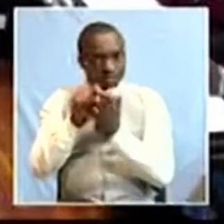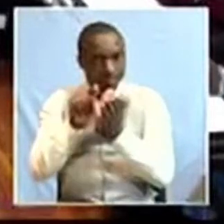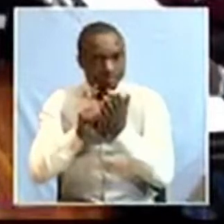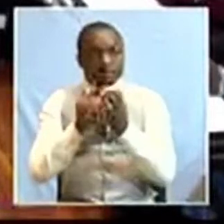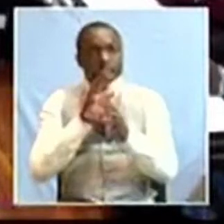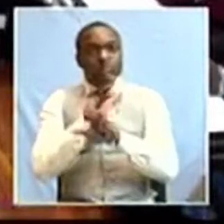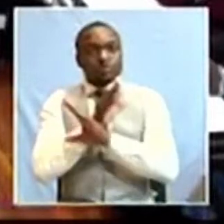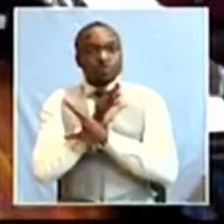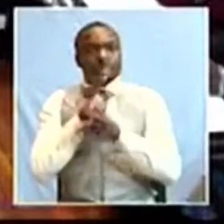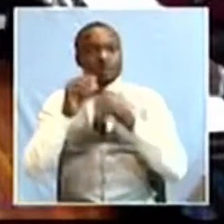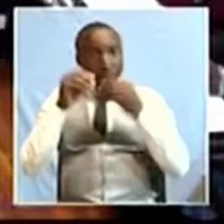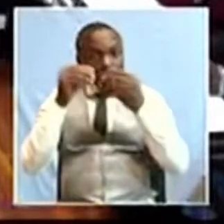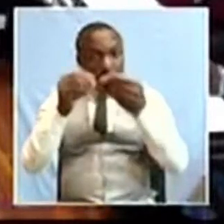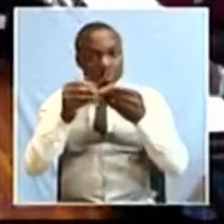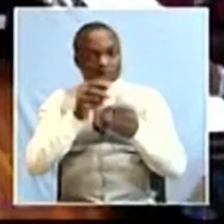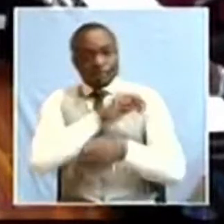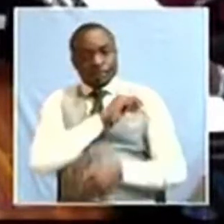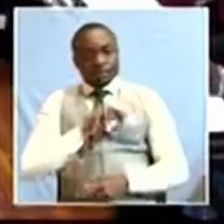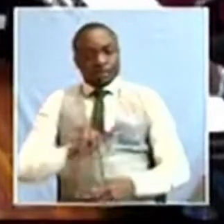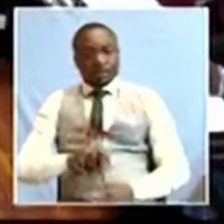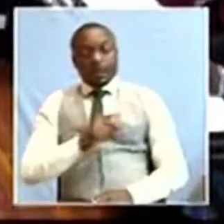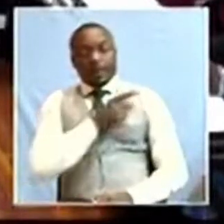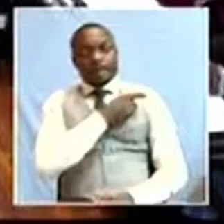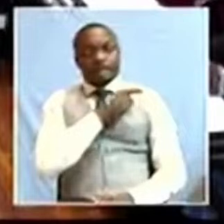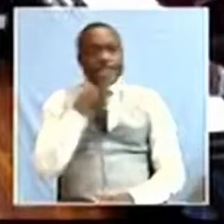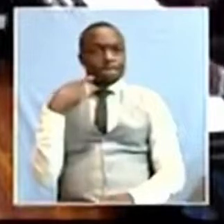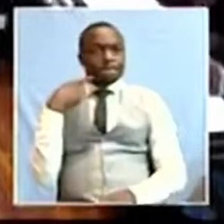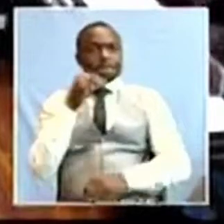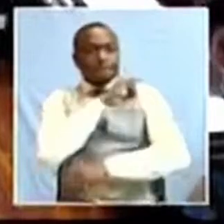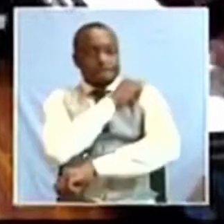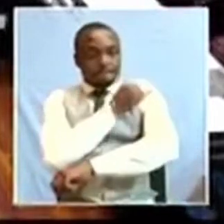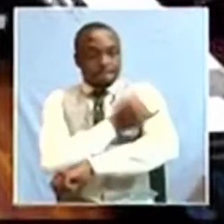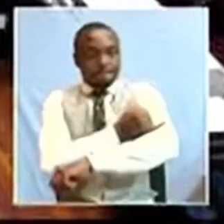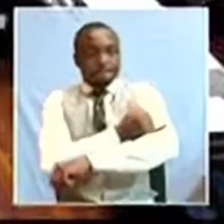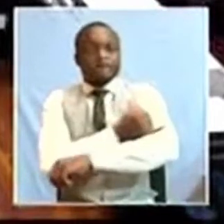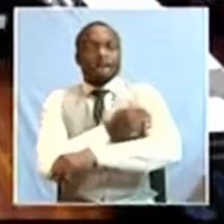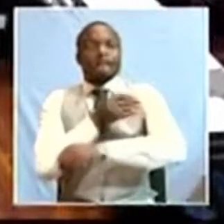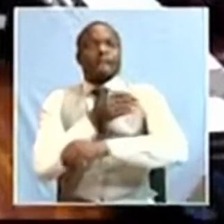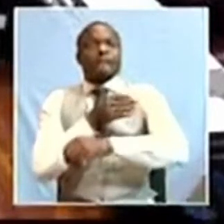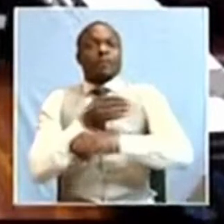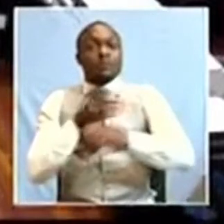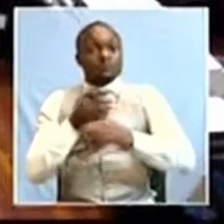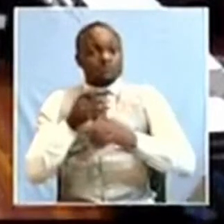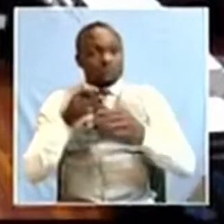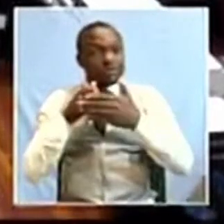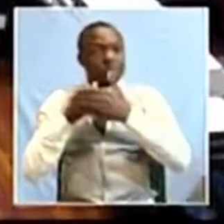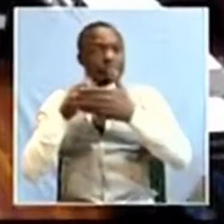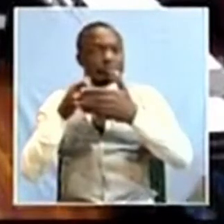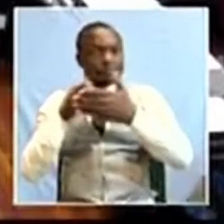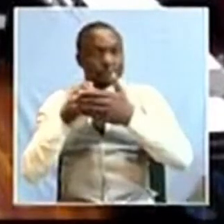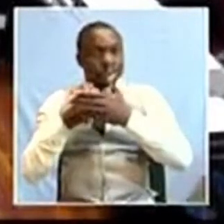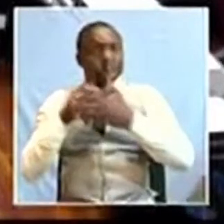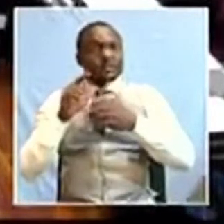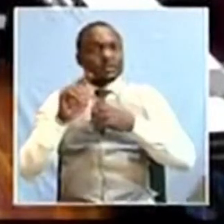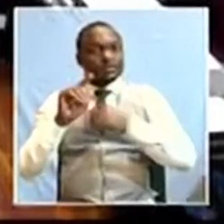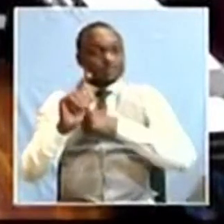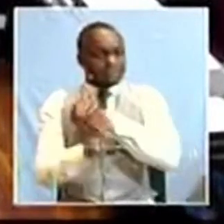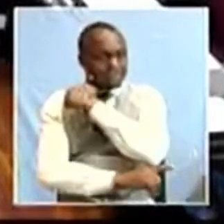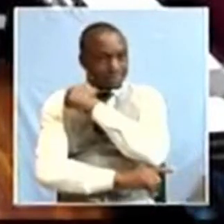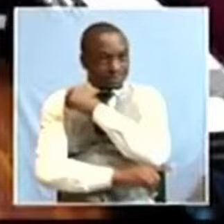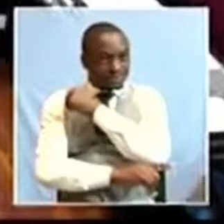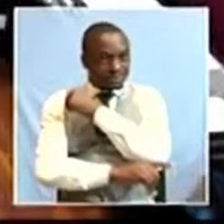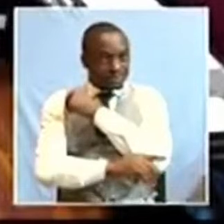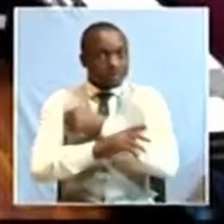the honorable members immunity from prosecution for what they submit while in